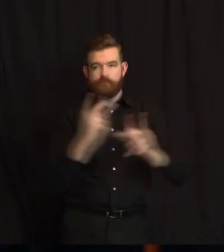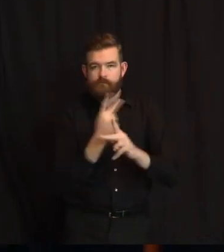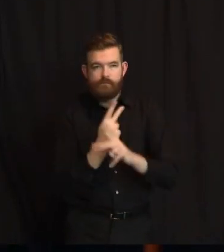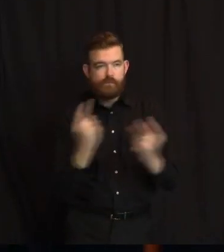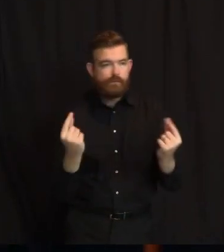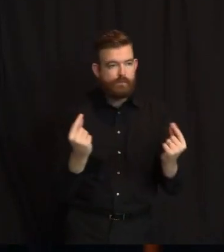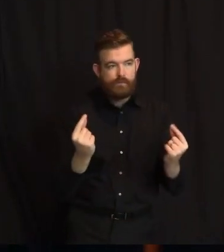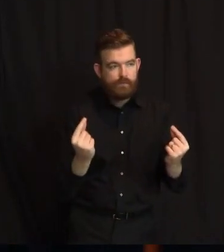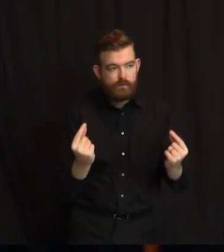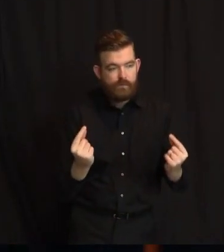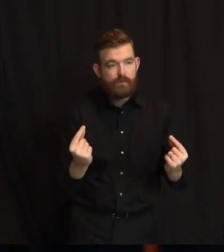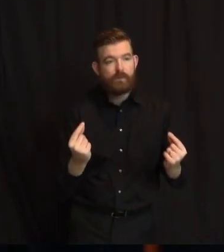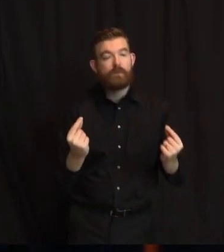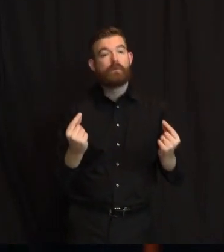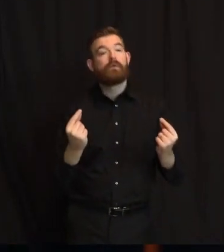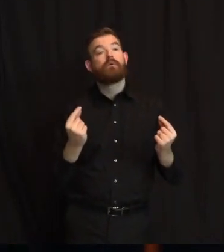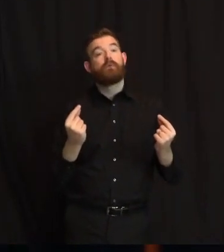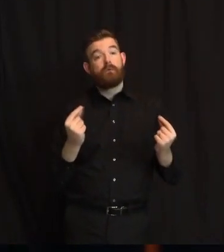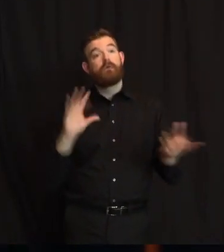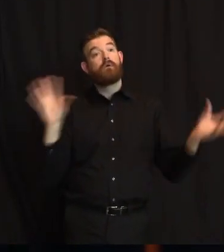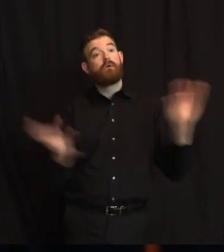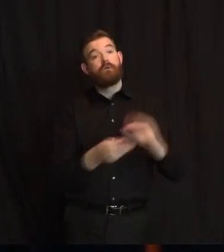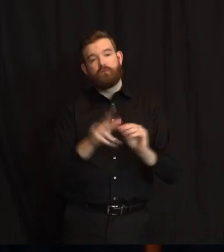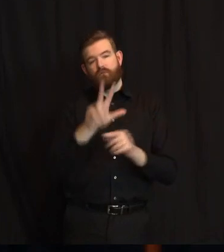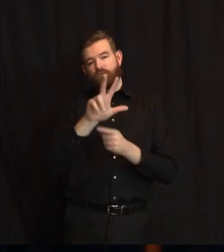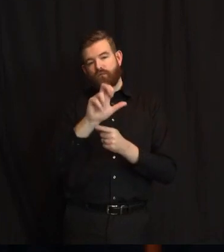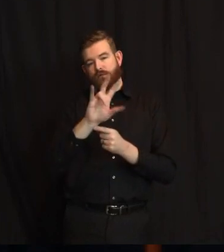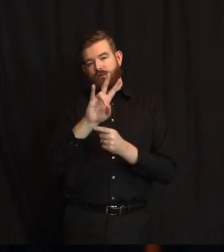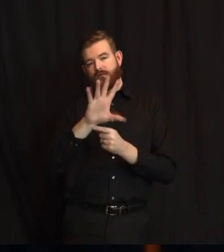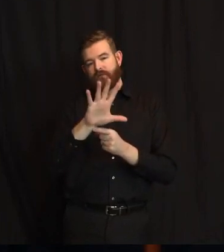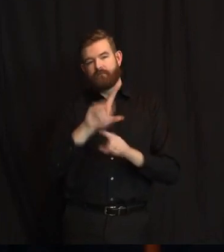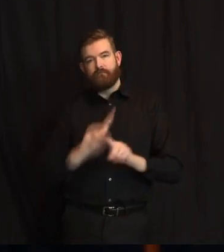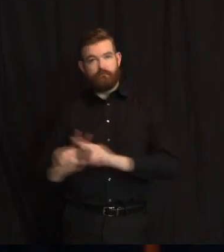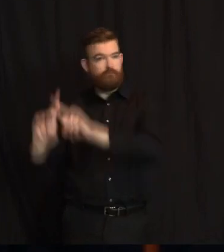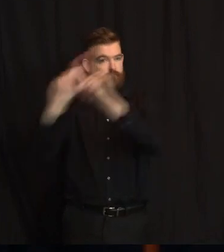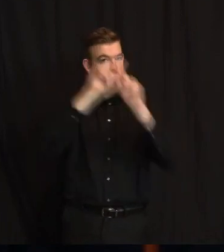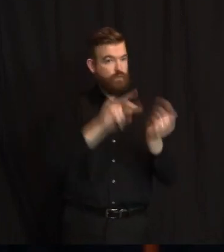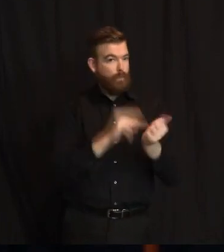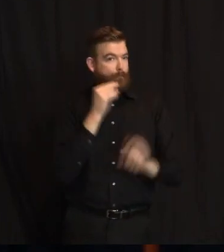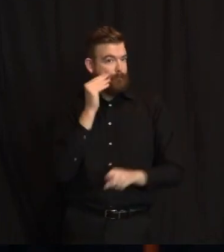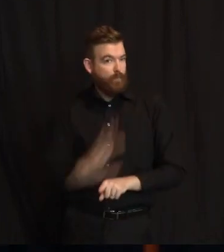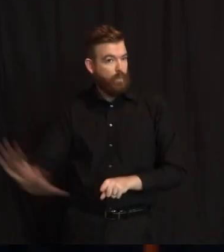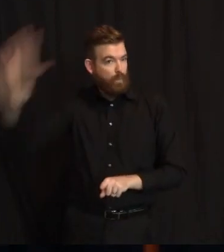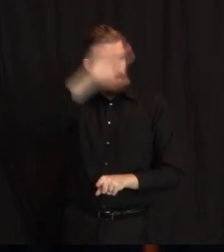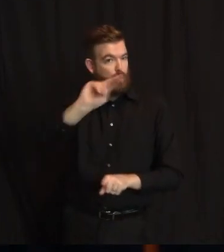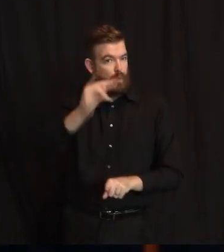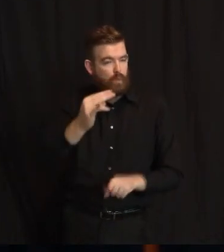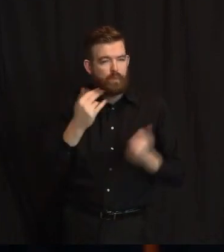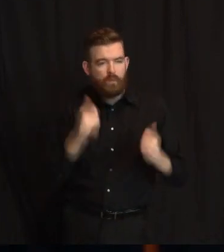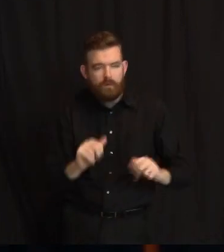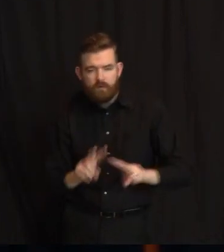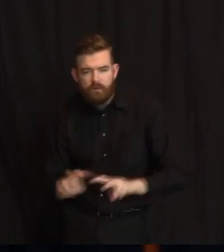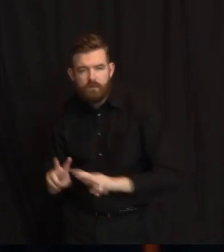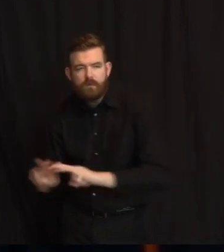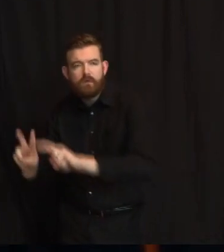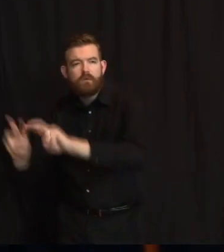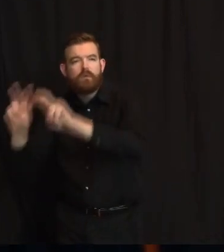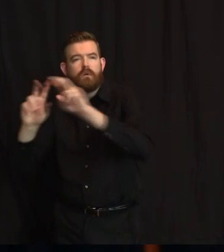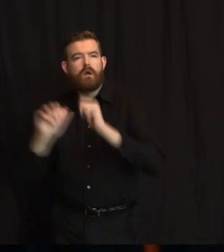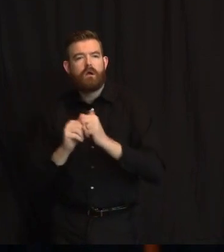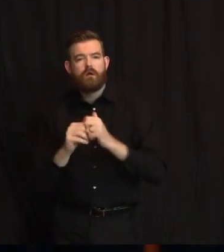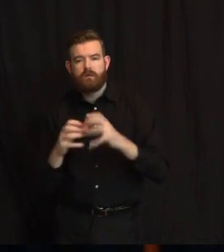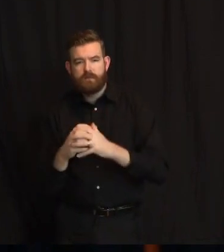every 375 of the homes to determine if they can cohort appropriately, so their residents